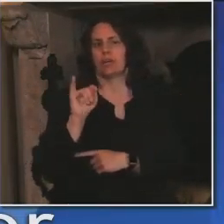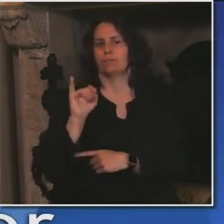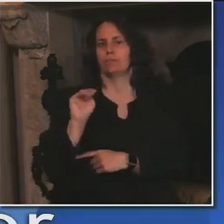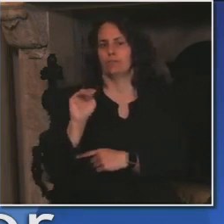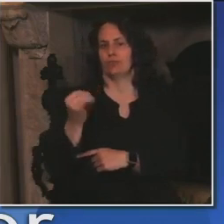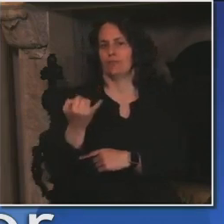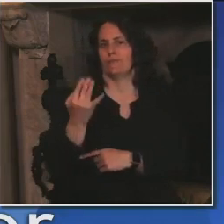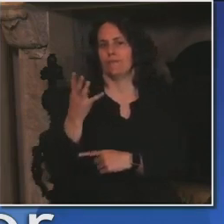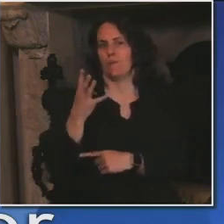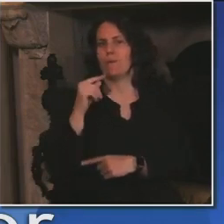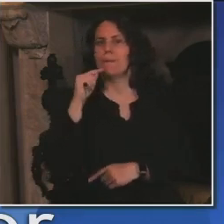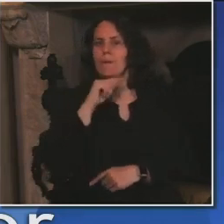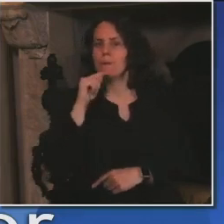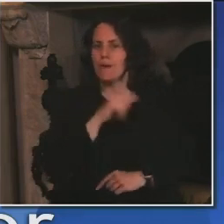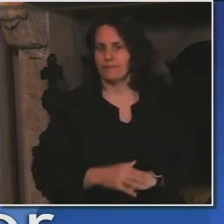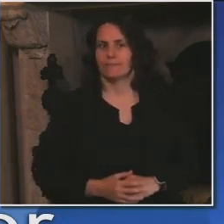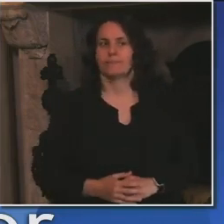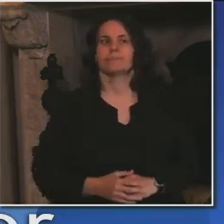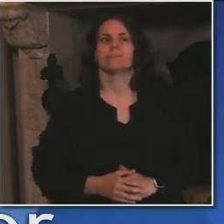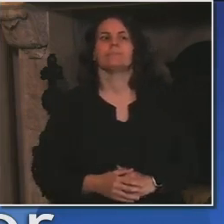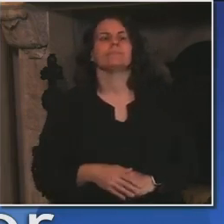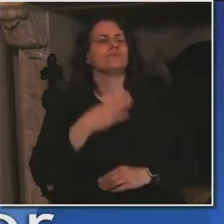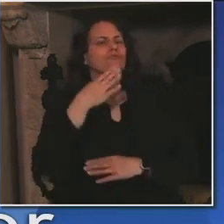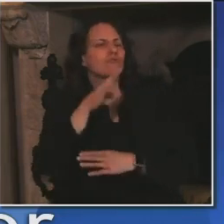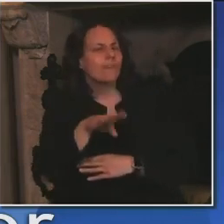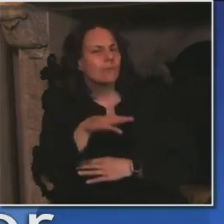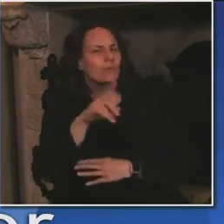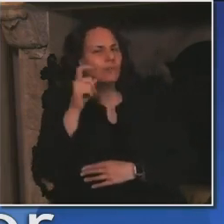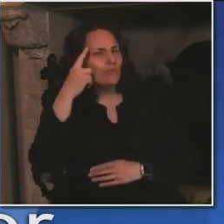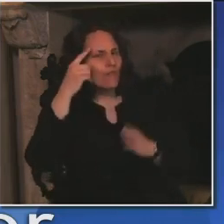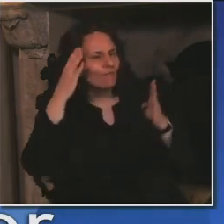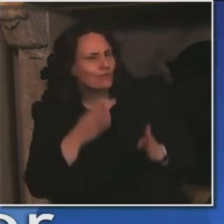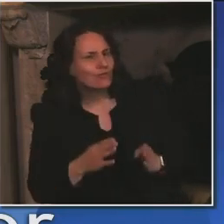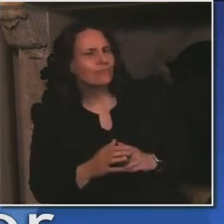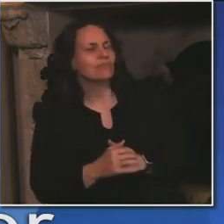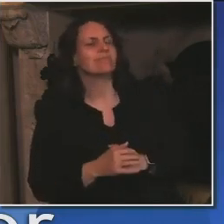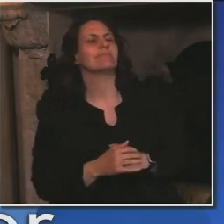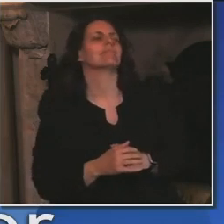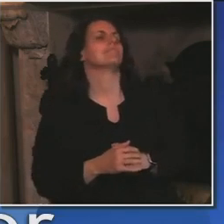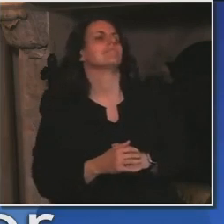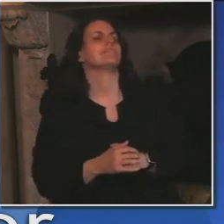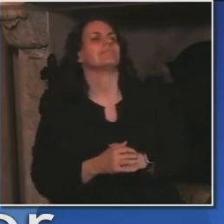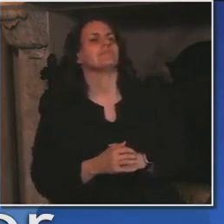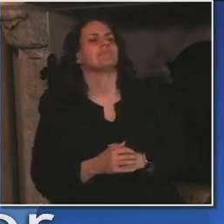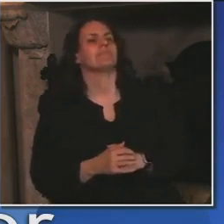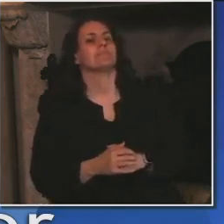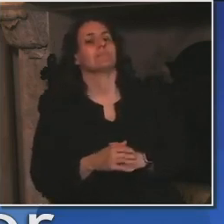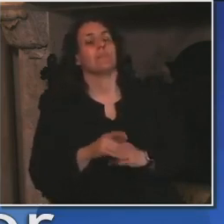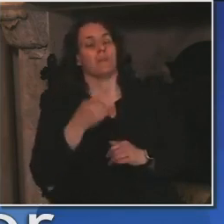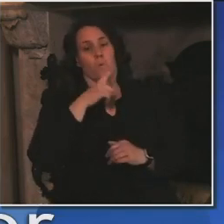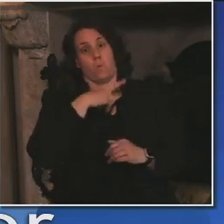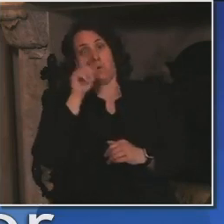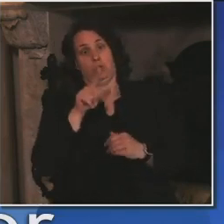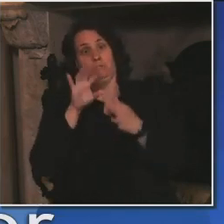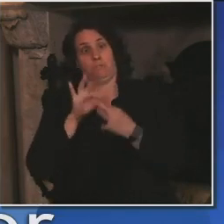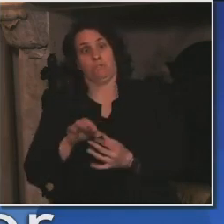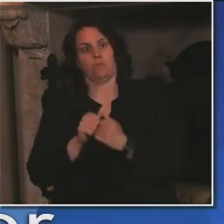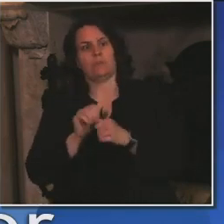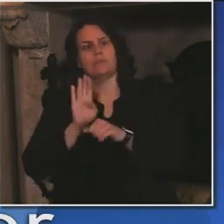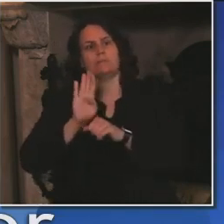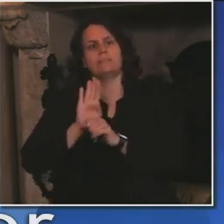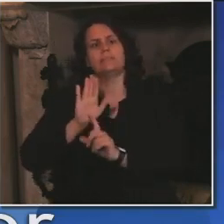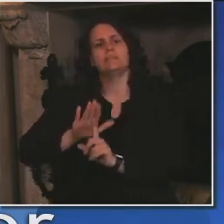Good afternoon. Good afternoon, Governor. A quick question here on businesses reopening. I know you've talked about some different ones opening today.